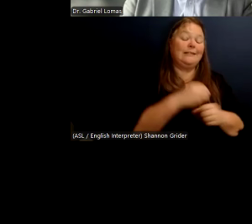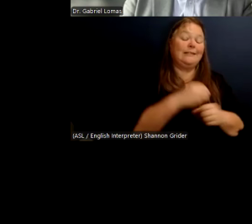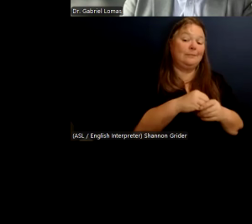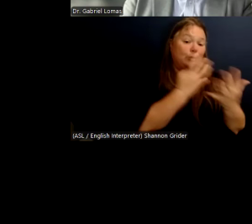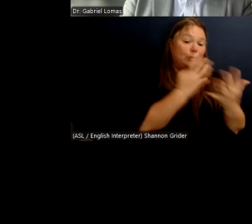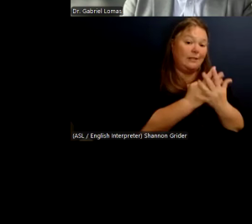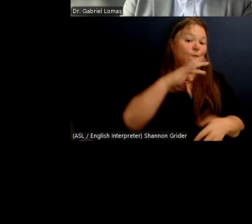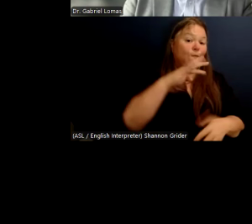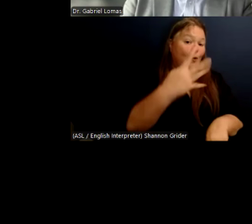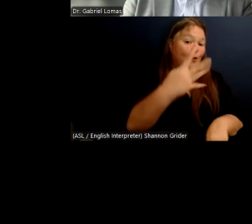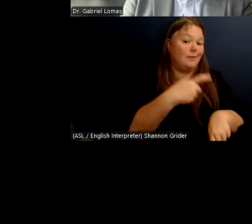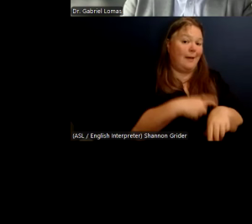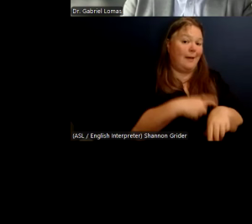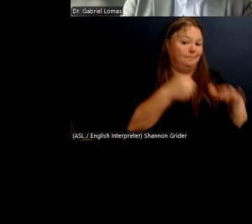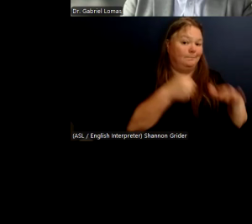Next slide.